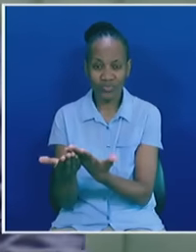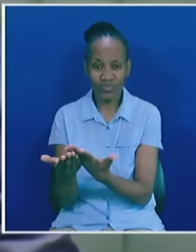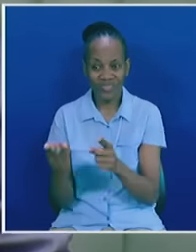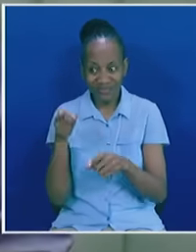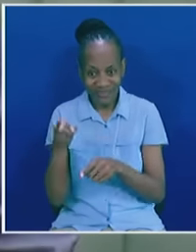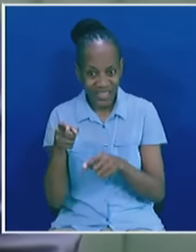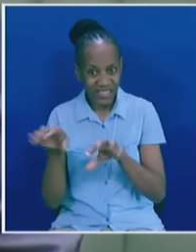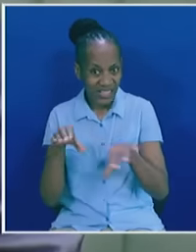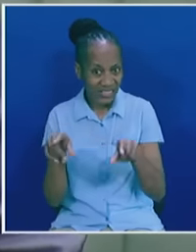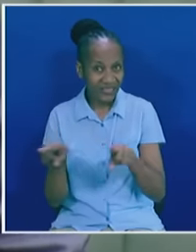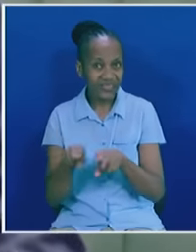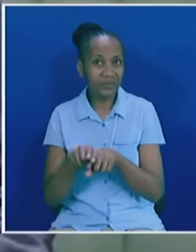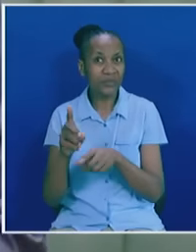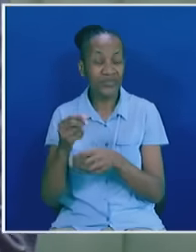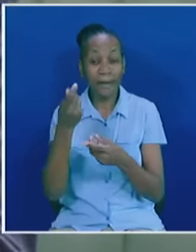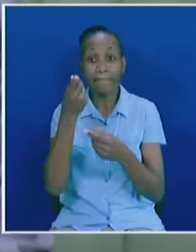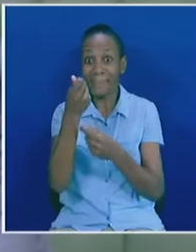you know, money laundering.